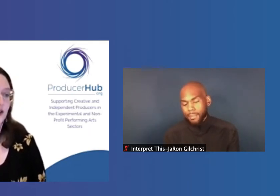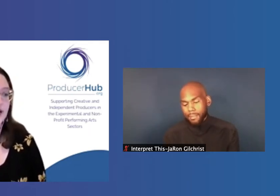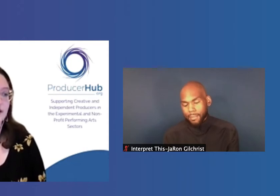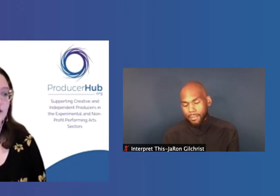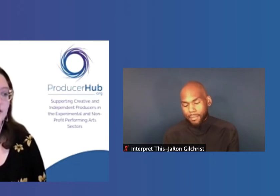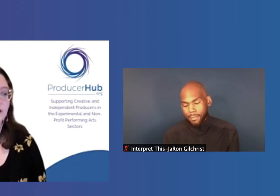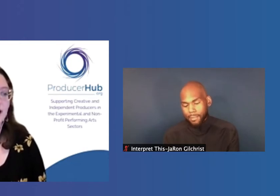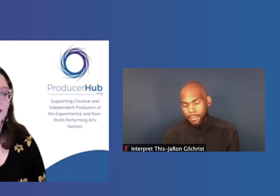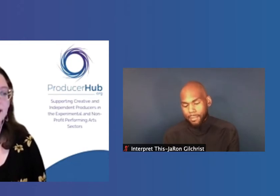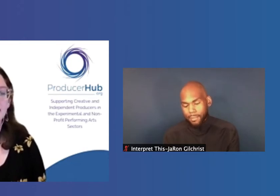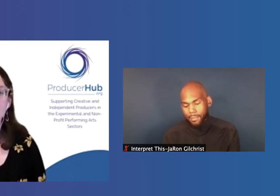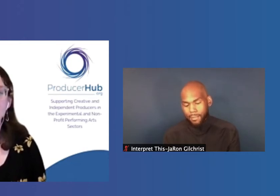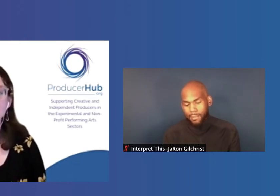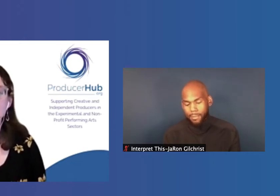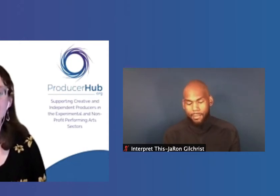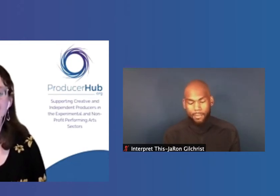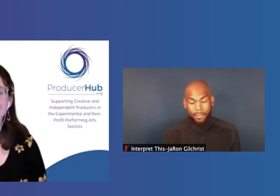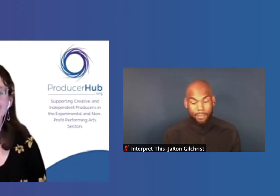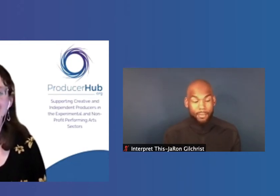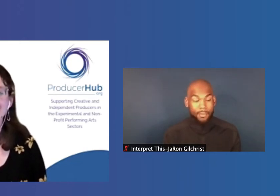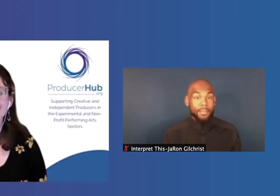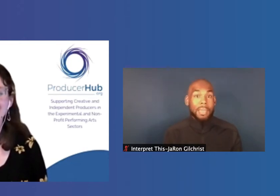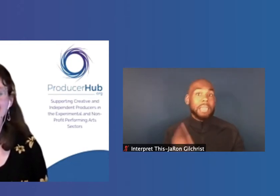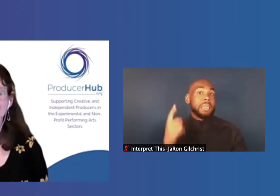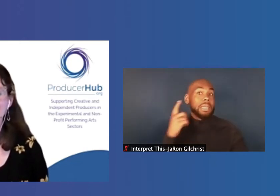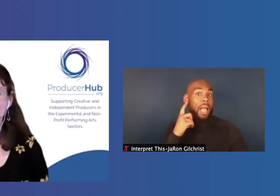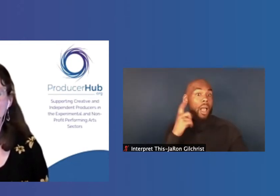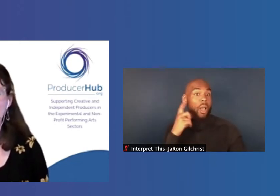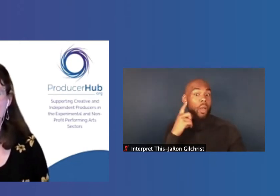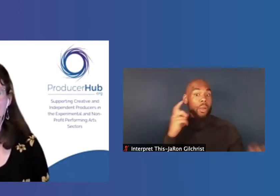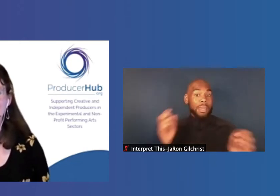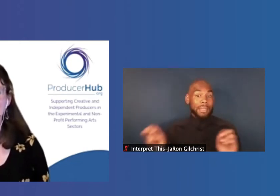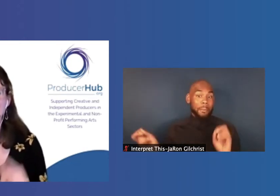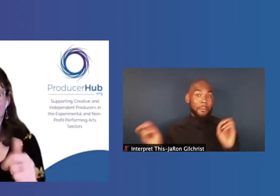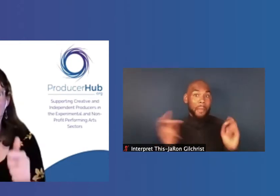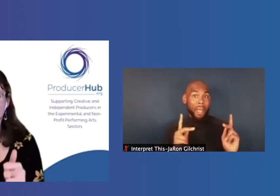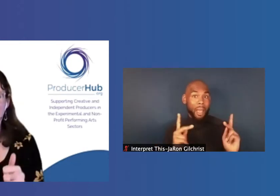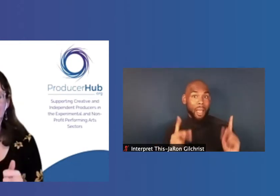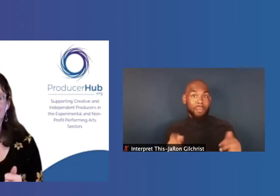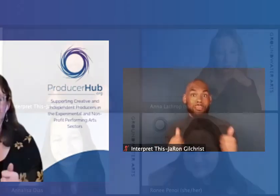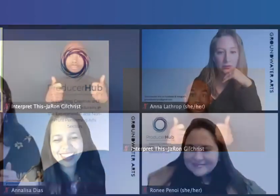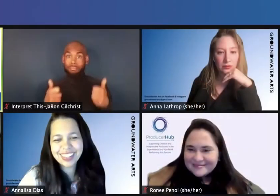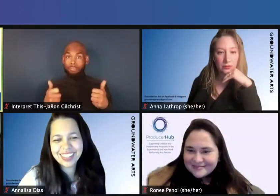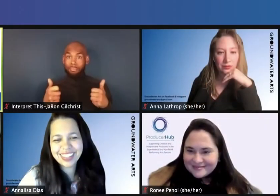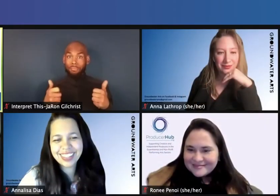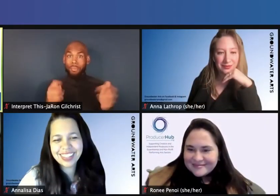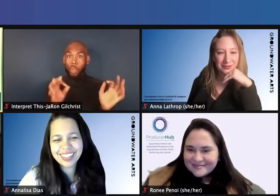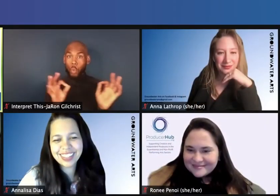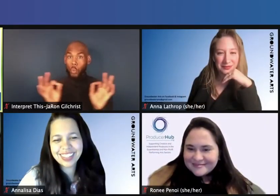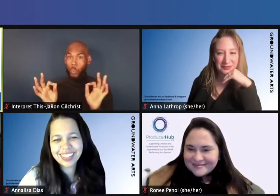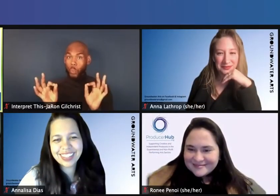All right, so it sounds like sound is back. Okay, we're all good.